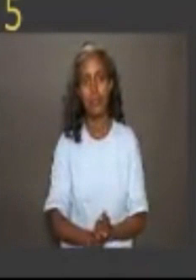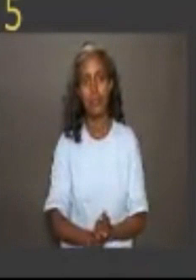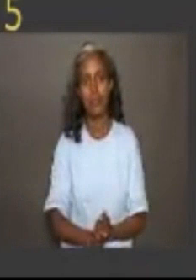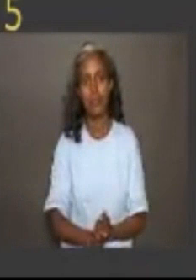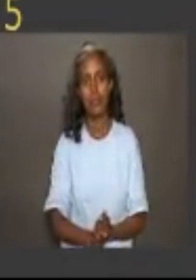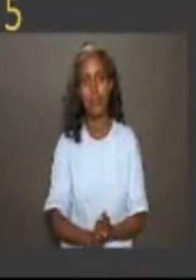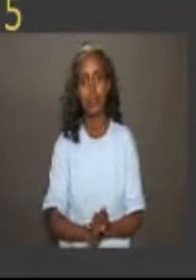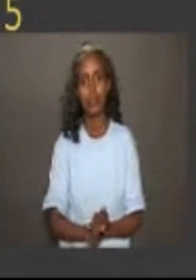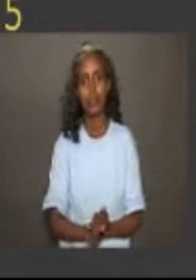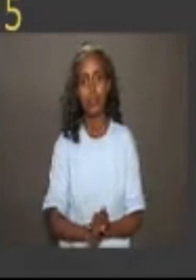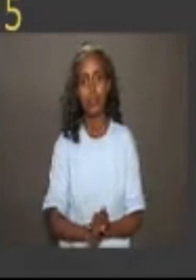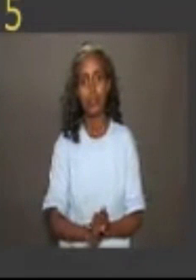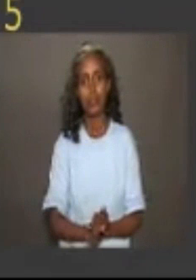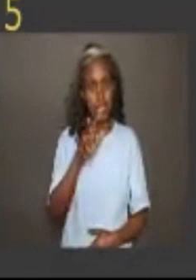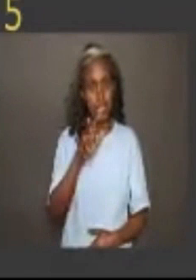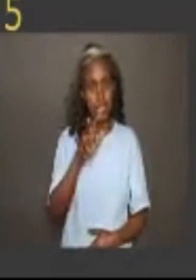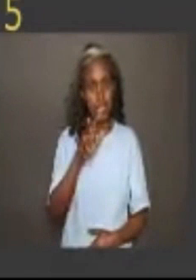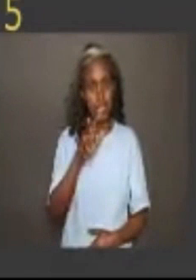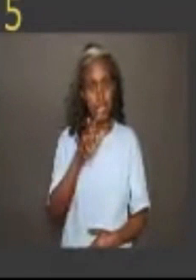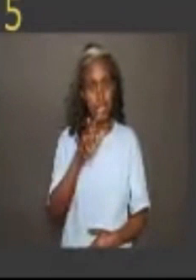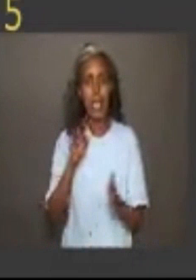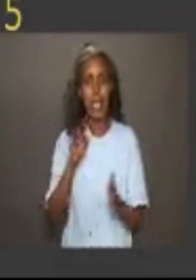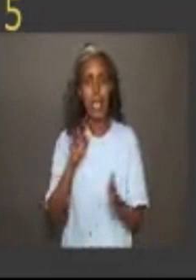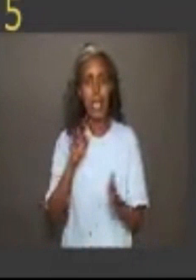3 is a prime number.